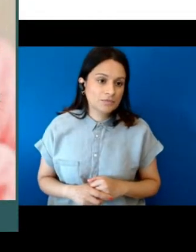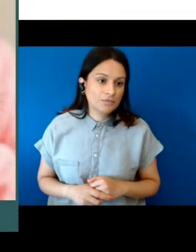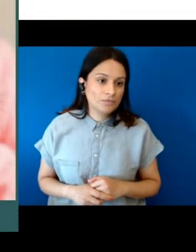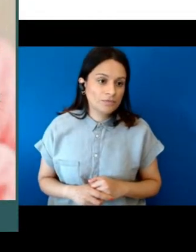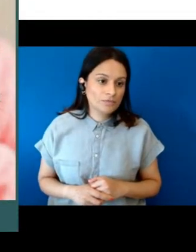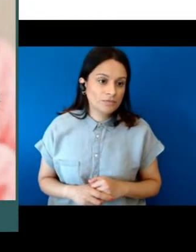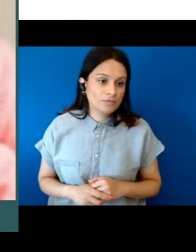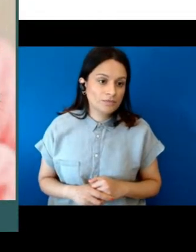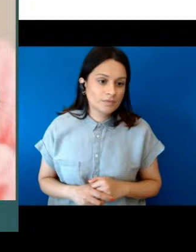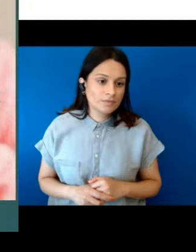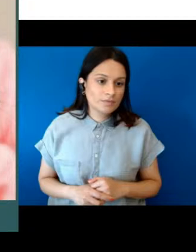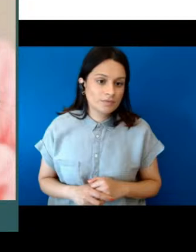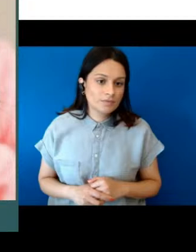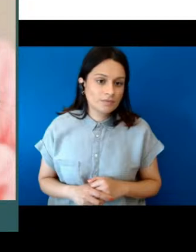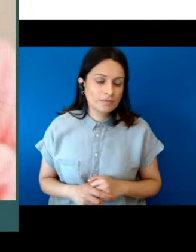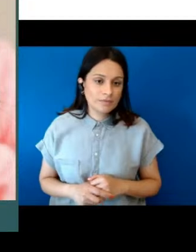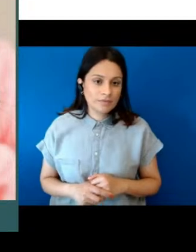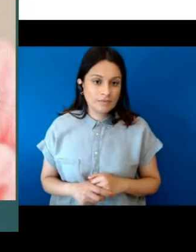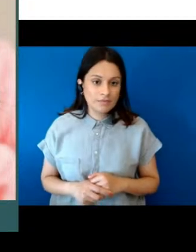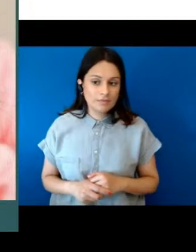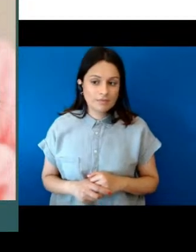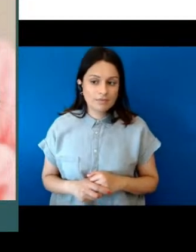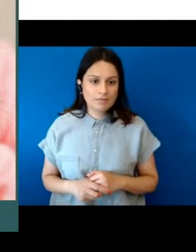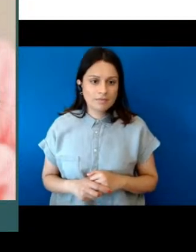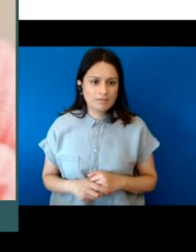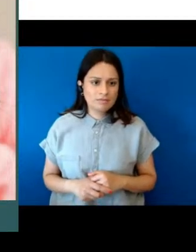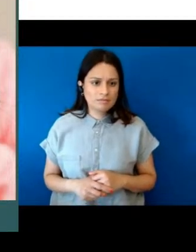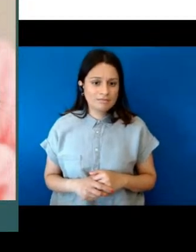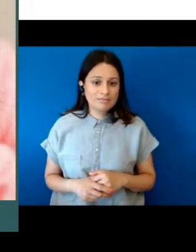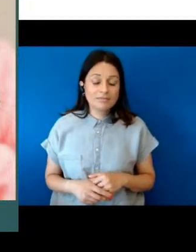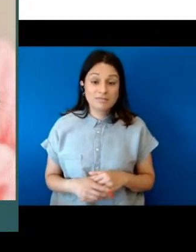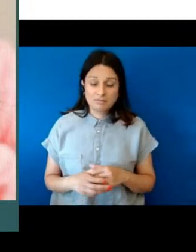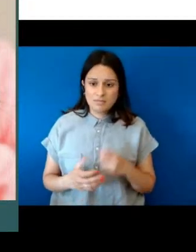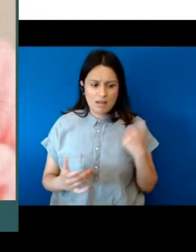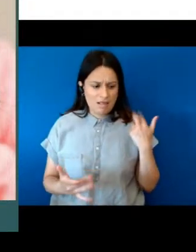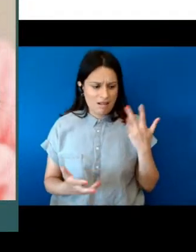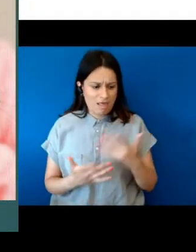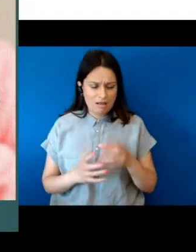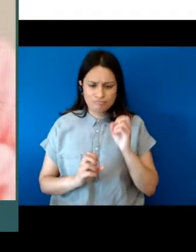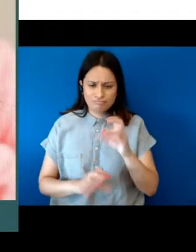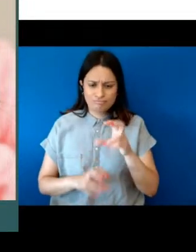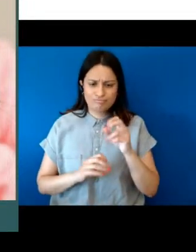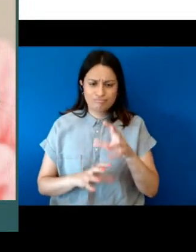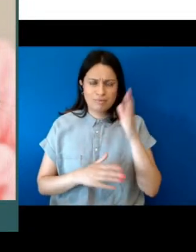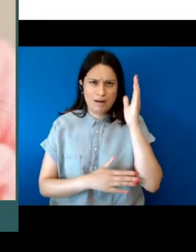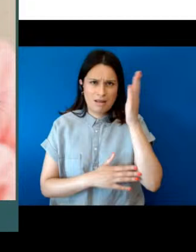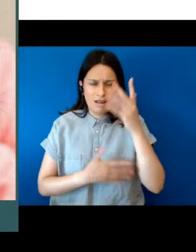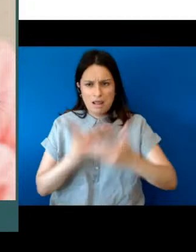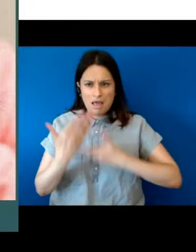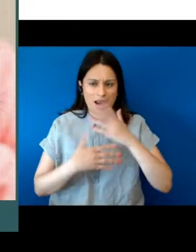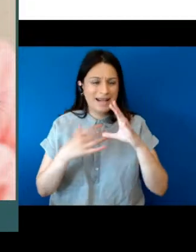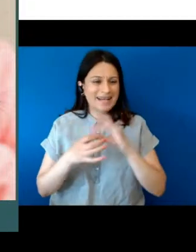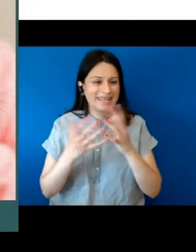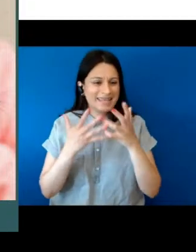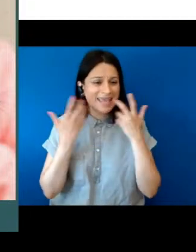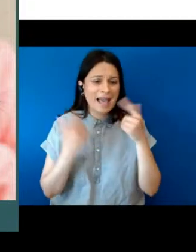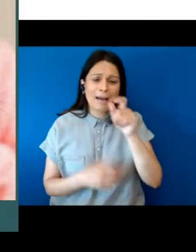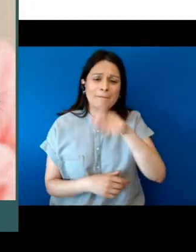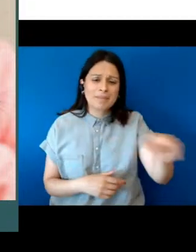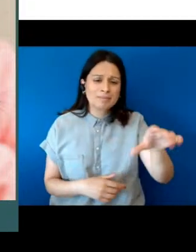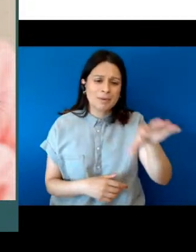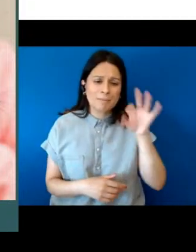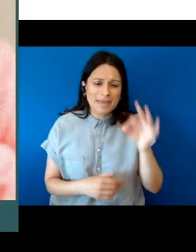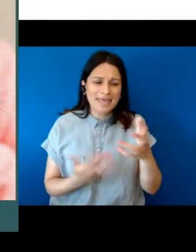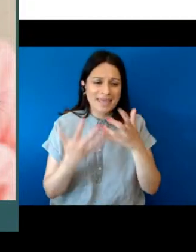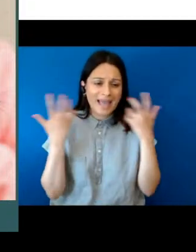So why would people choose cats? If we know that there's a potential for all this, why would people choose